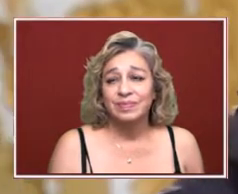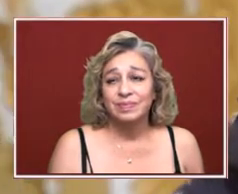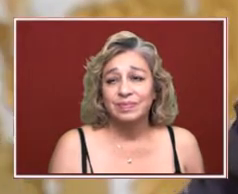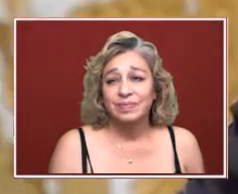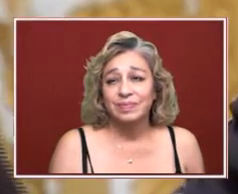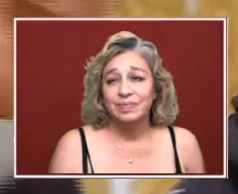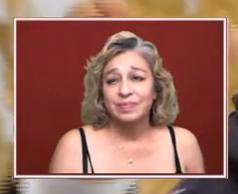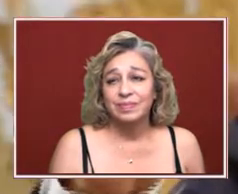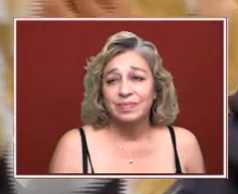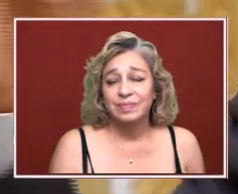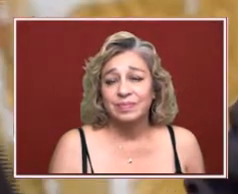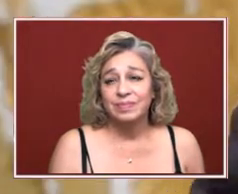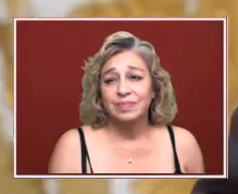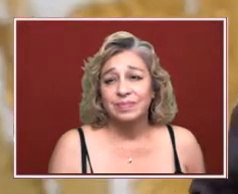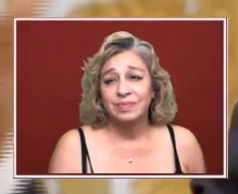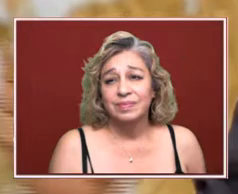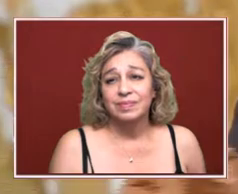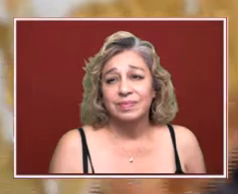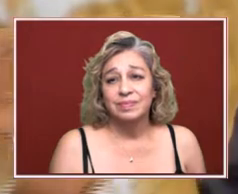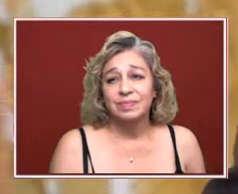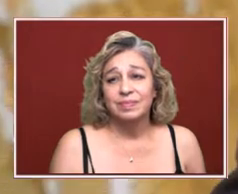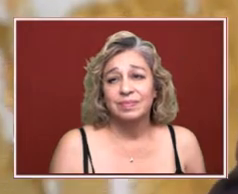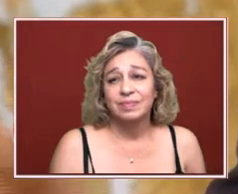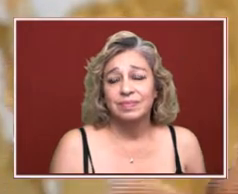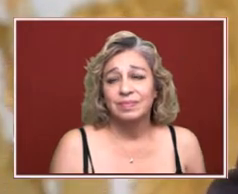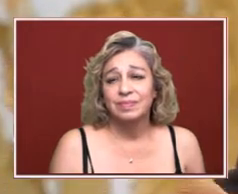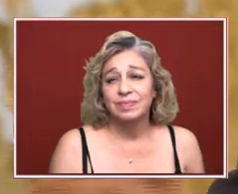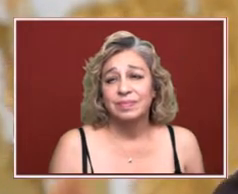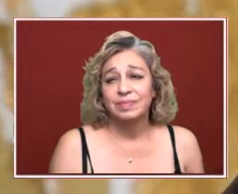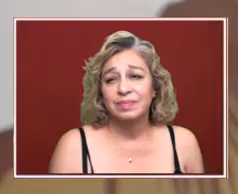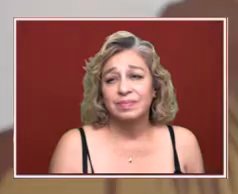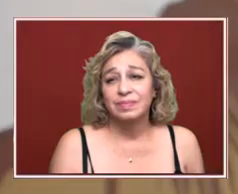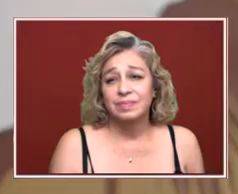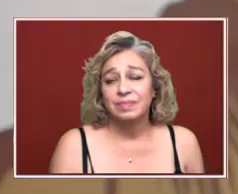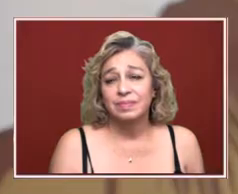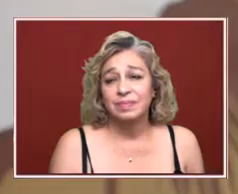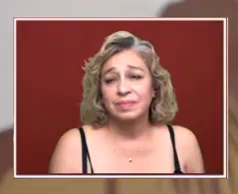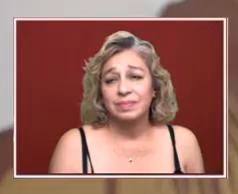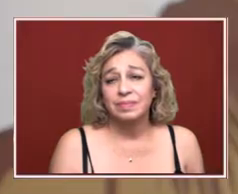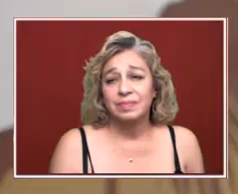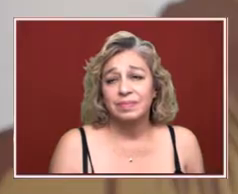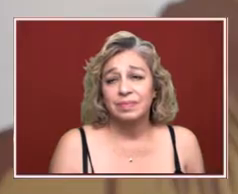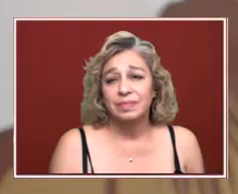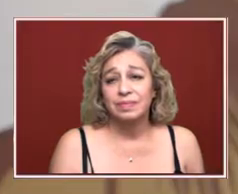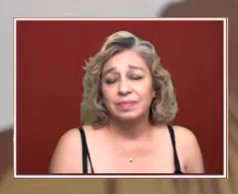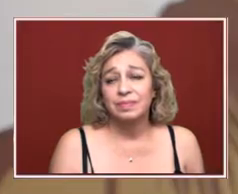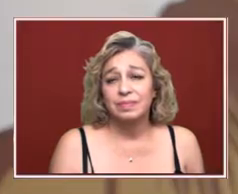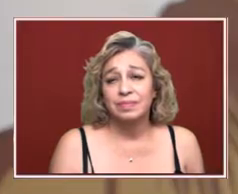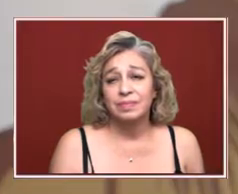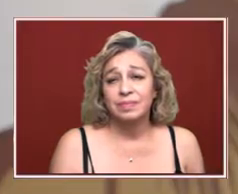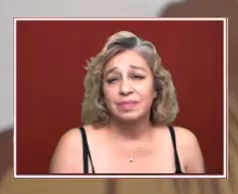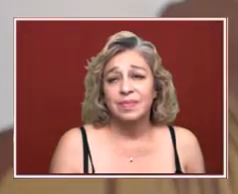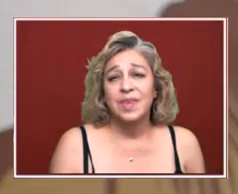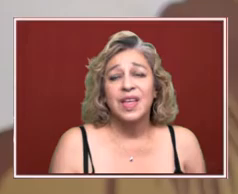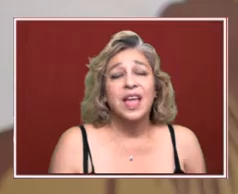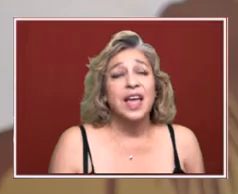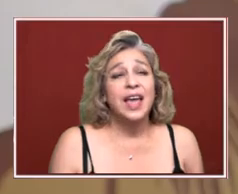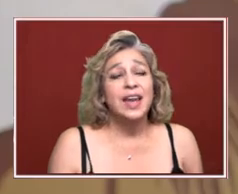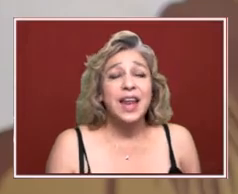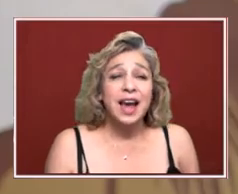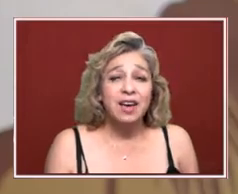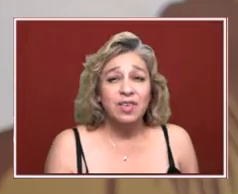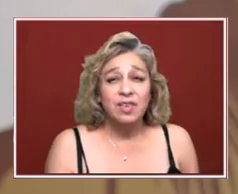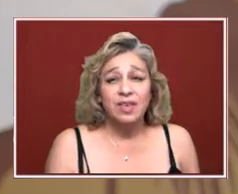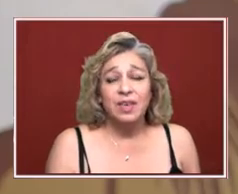los migrantes están enviando a sus familiares en el país.